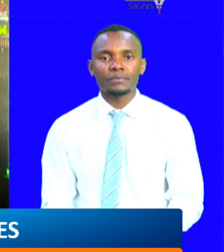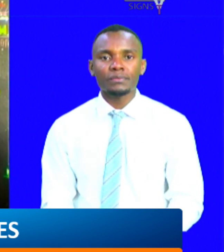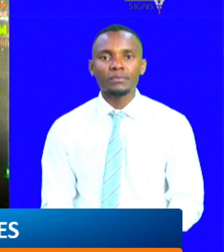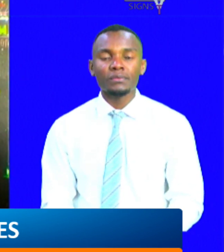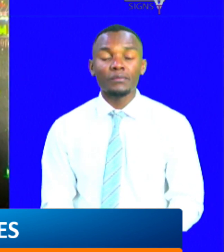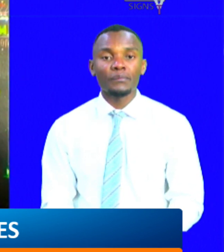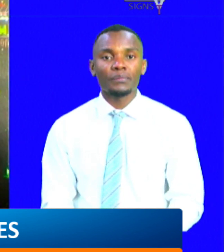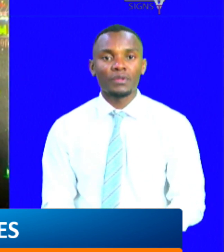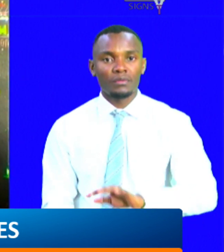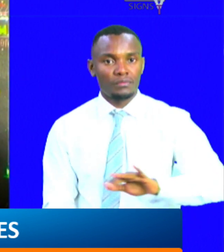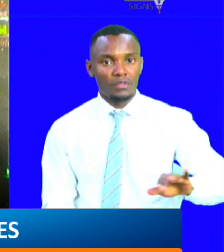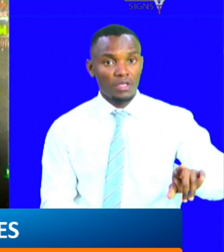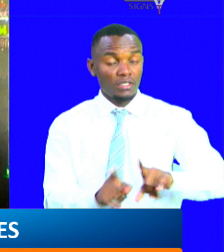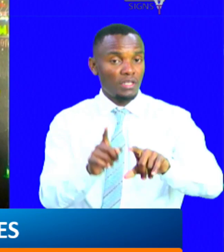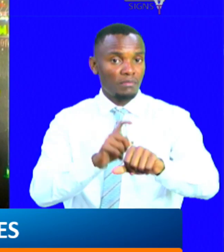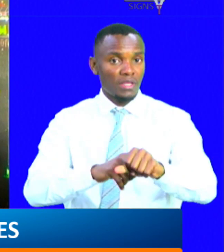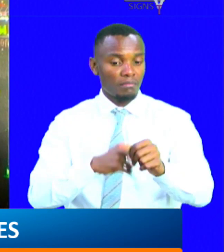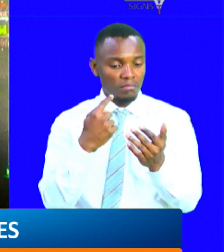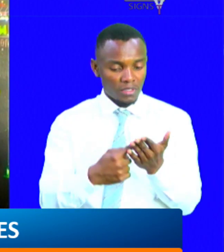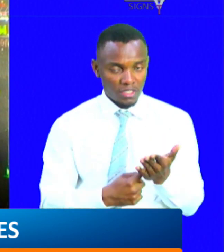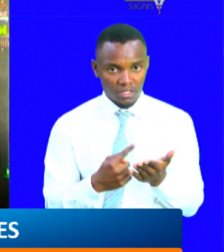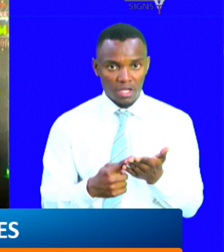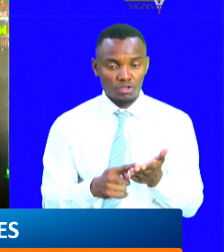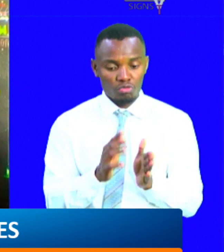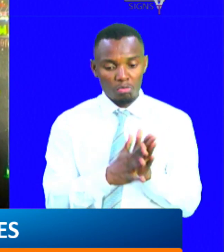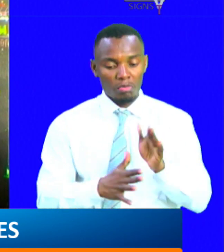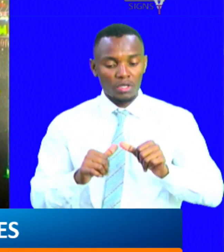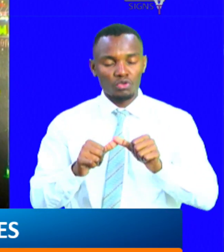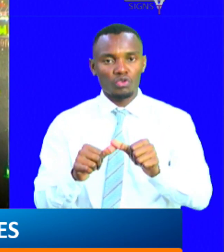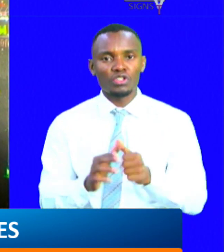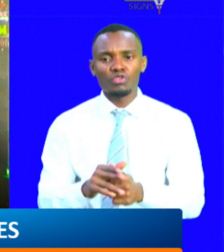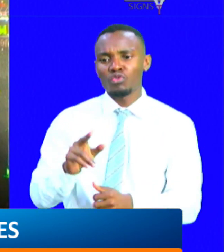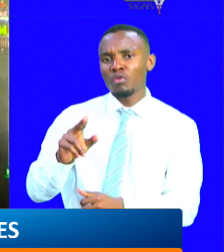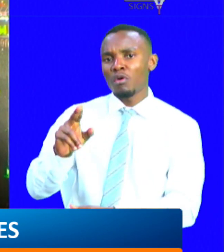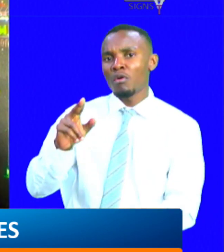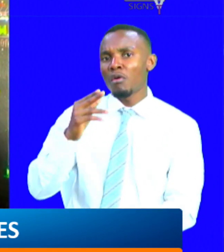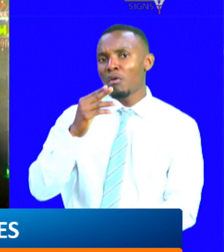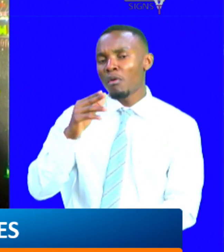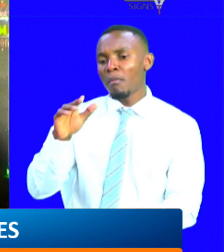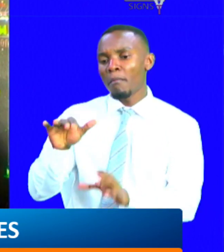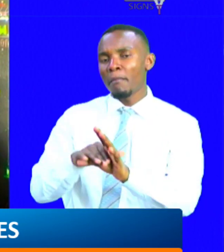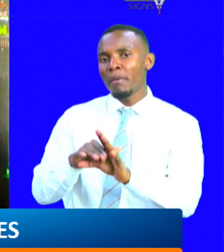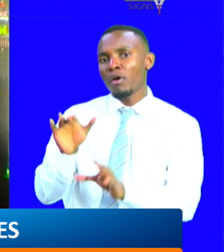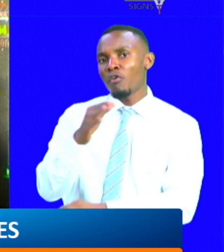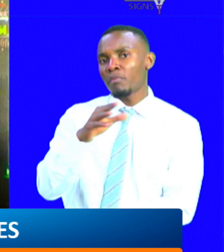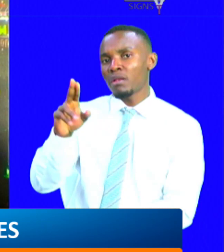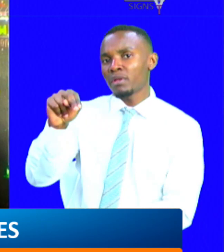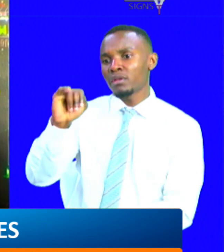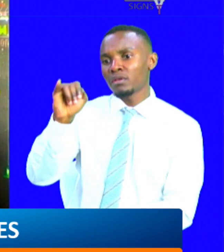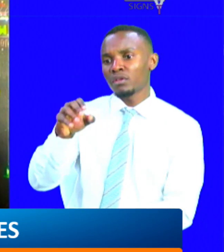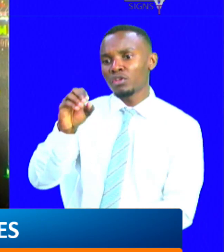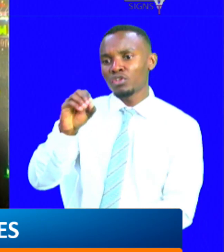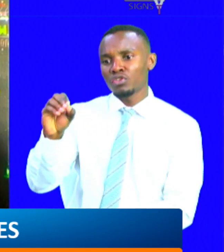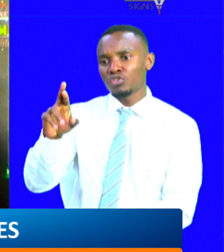Even as the talks are slated to continue, Ndindi Nyoro says bipartisan talks are